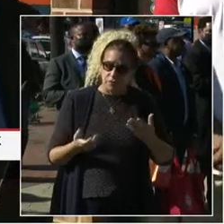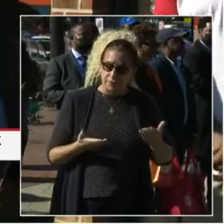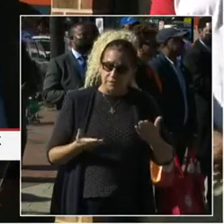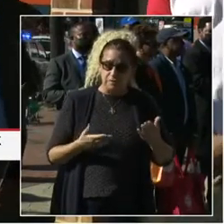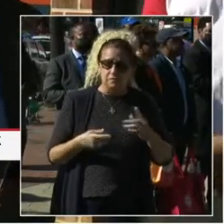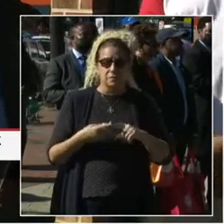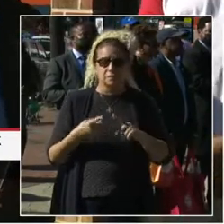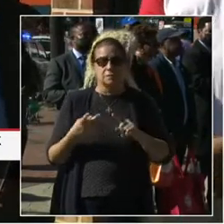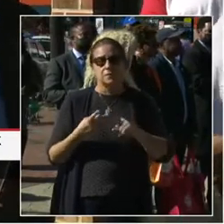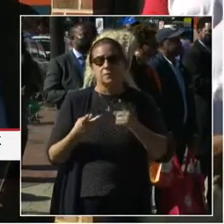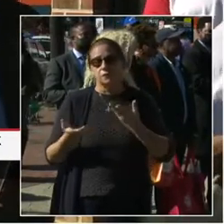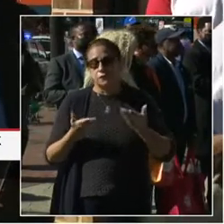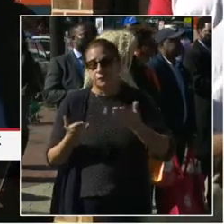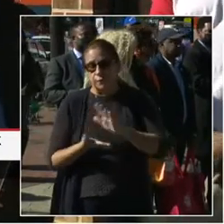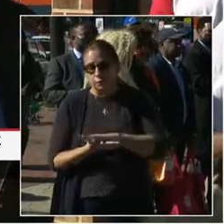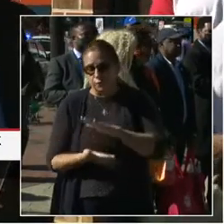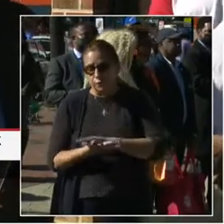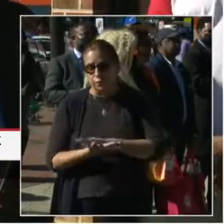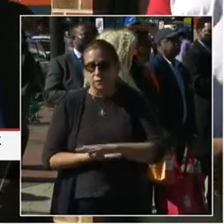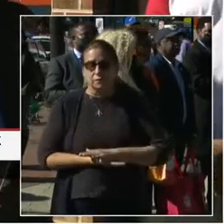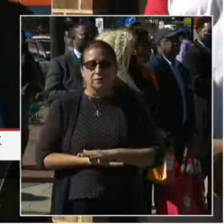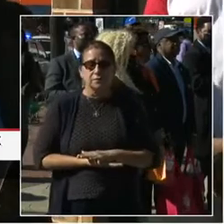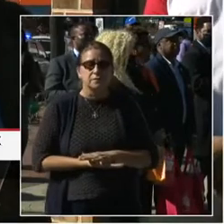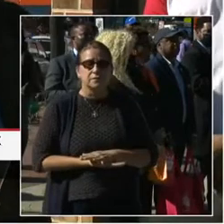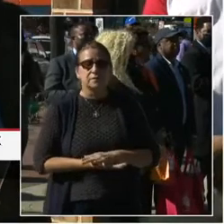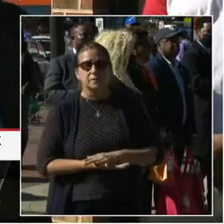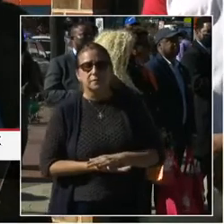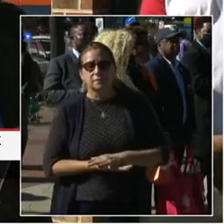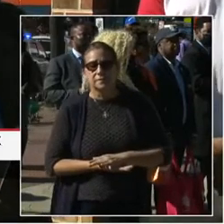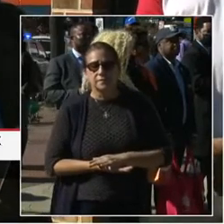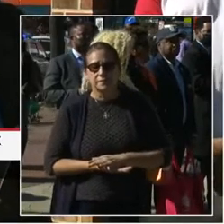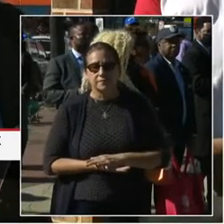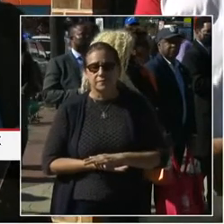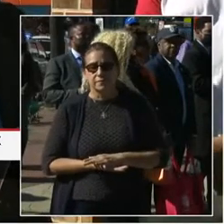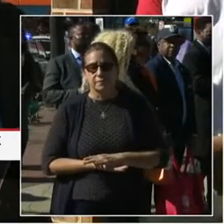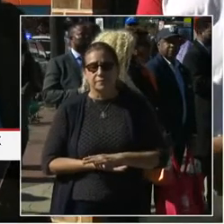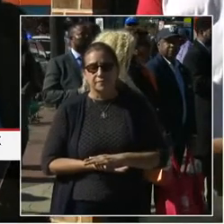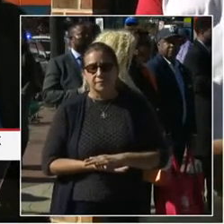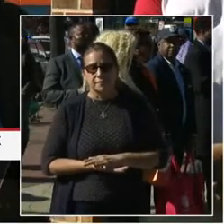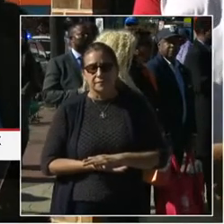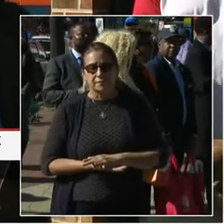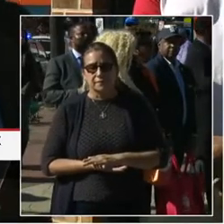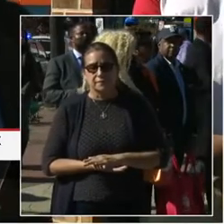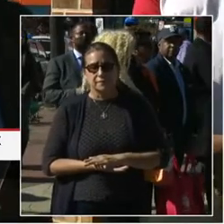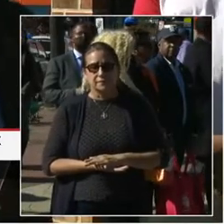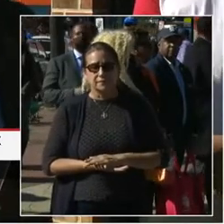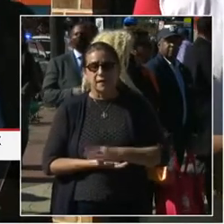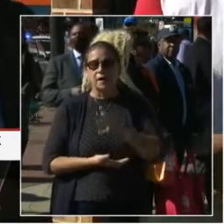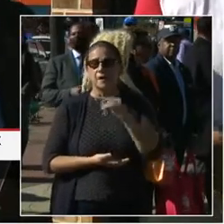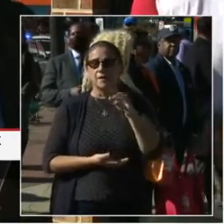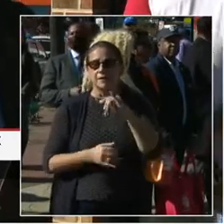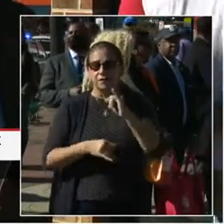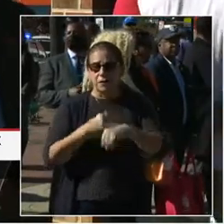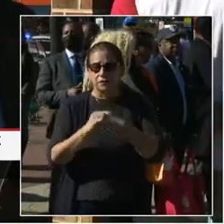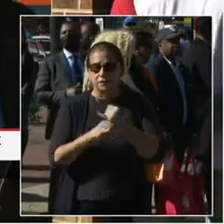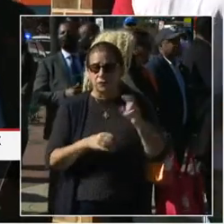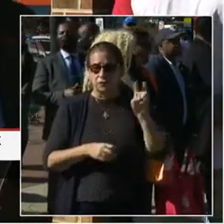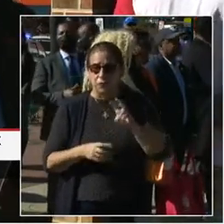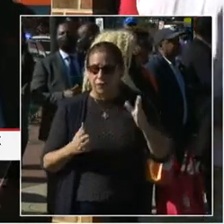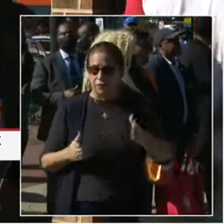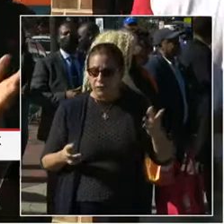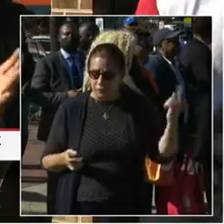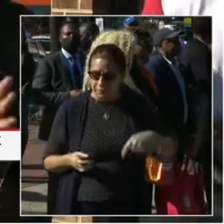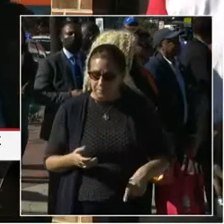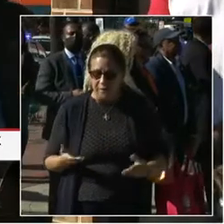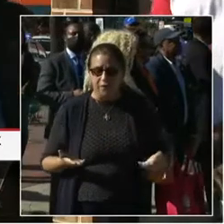our city. So we're very happy that our international travelers are coming back. Before the pandemic, more than 20 million. We had a